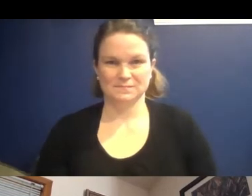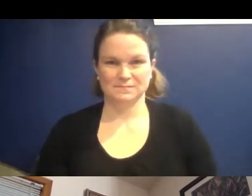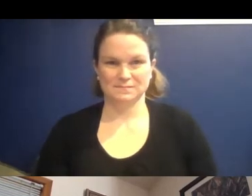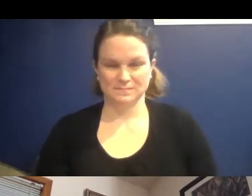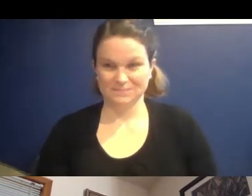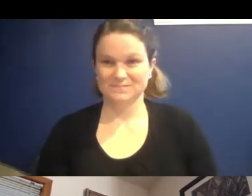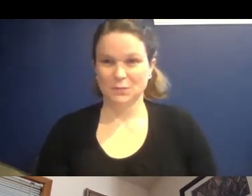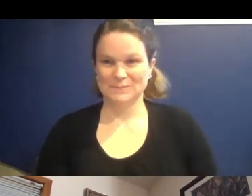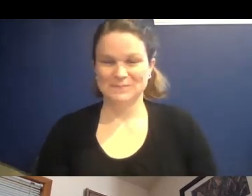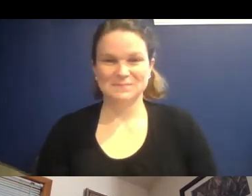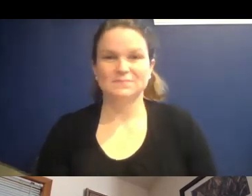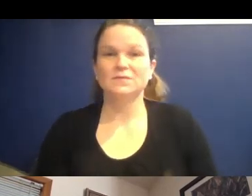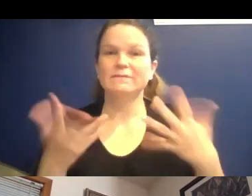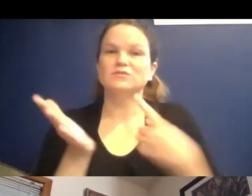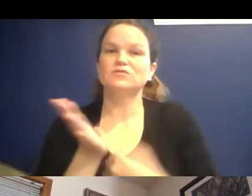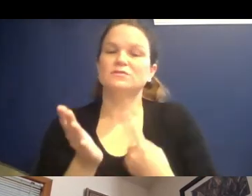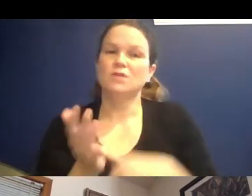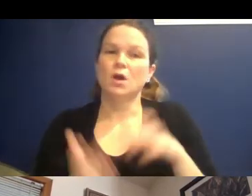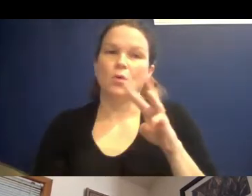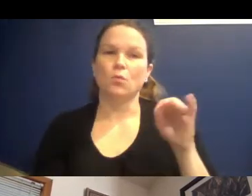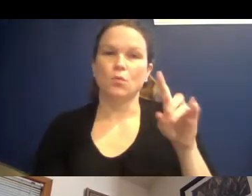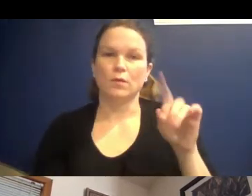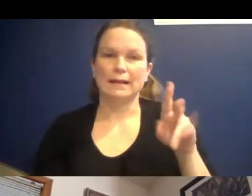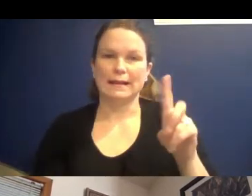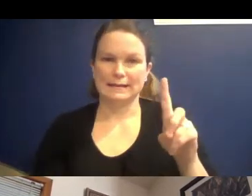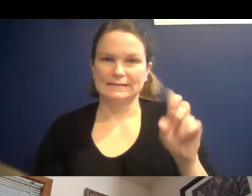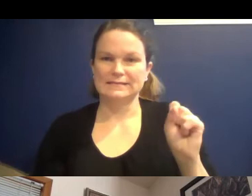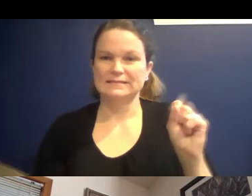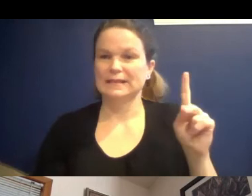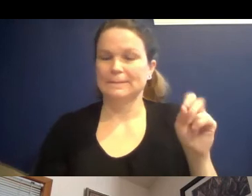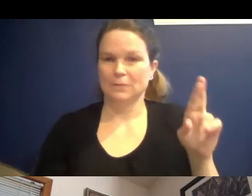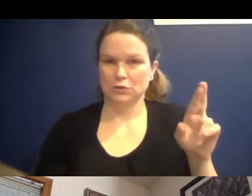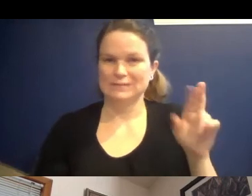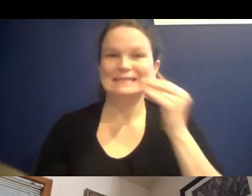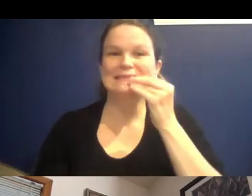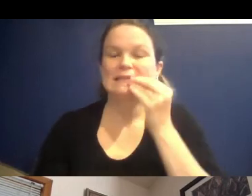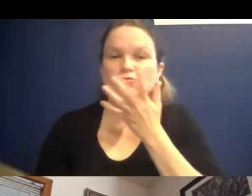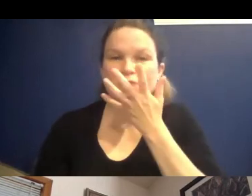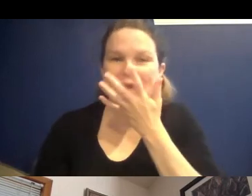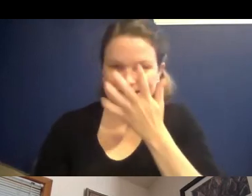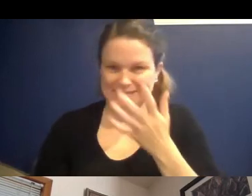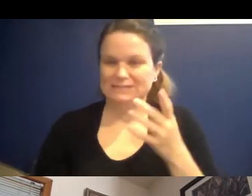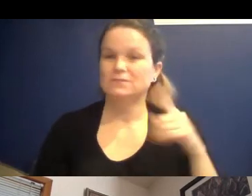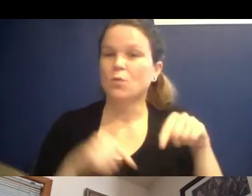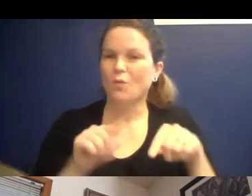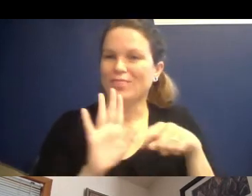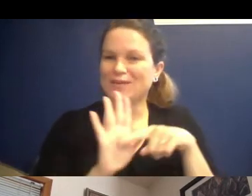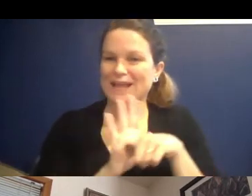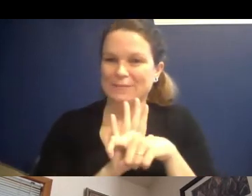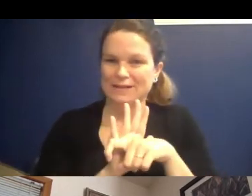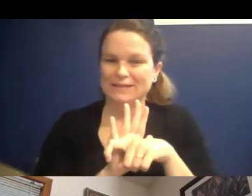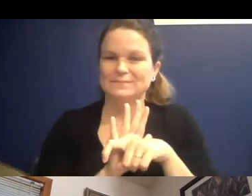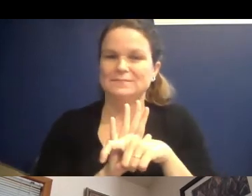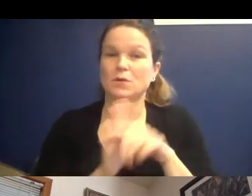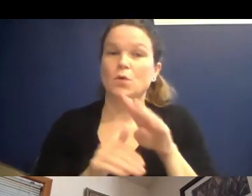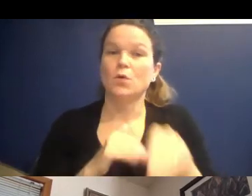Okay. We talked about woodland skippers. The caterpillars eat grass. They feed at night and wrap themselves in grass stems